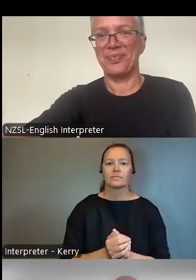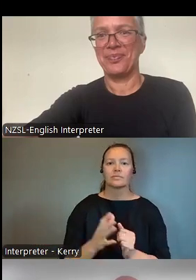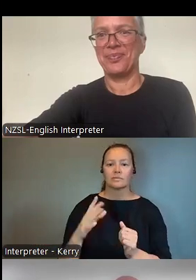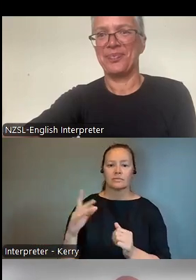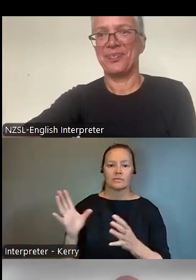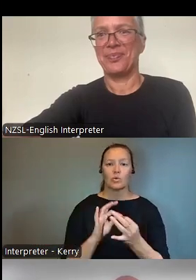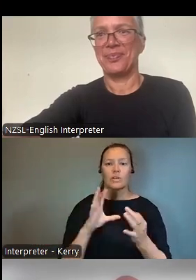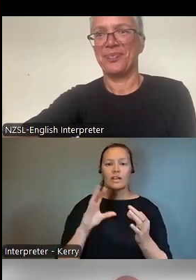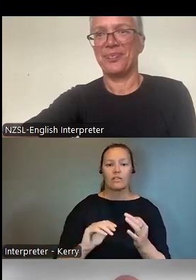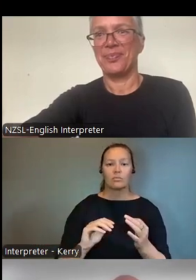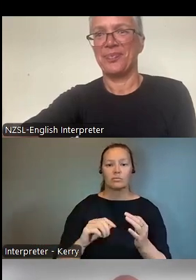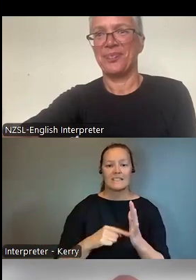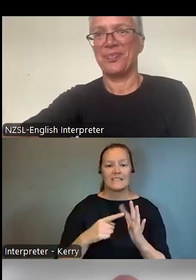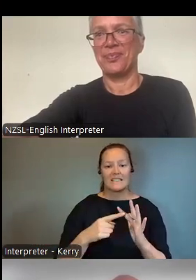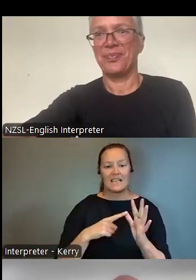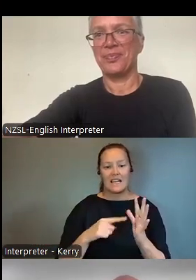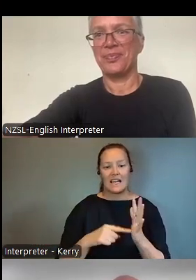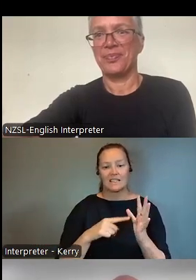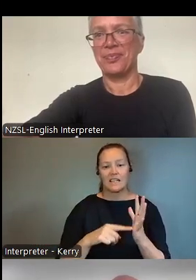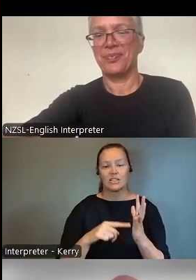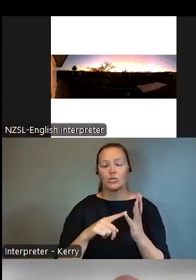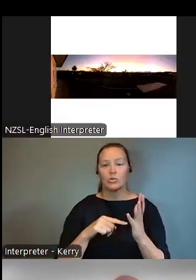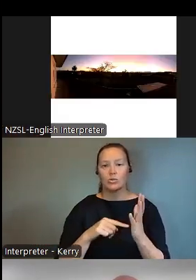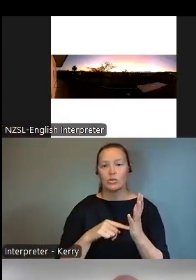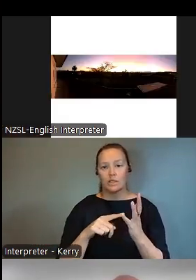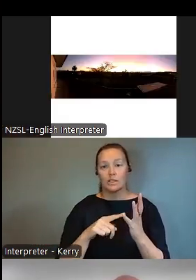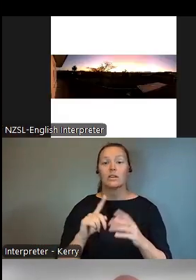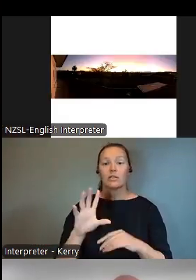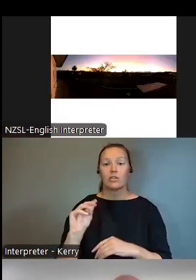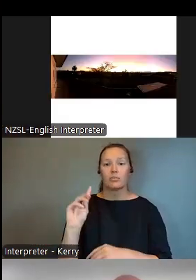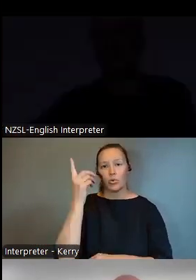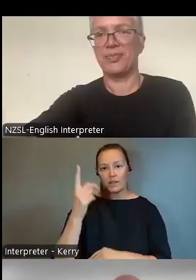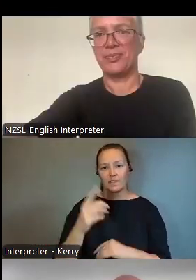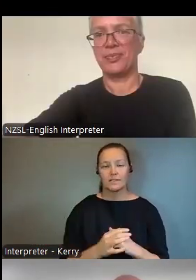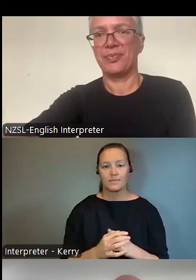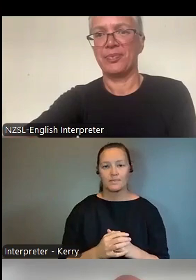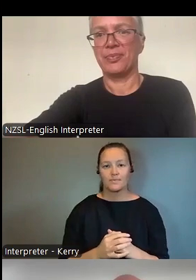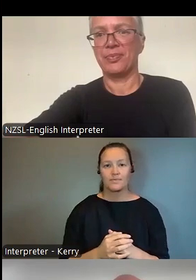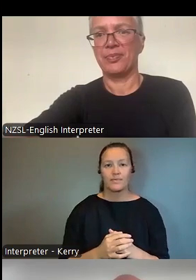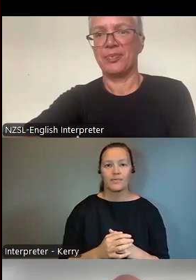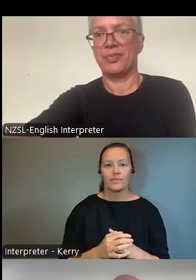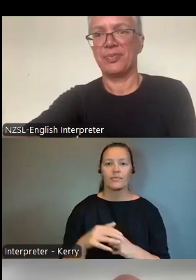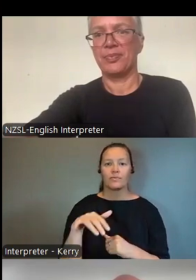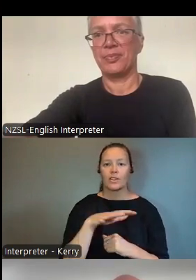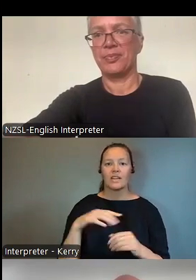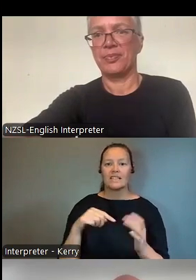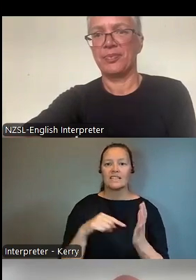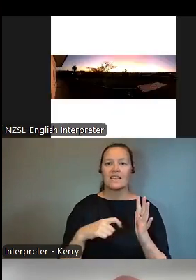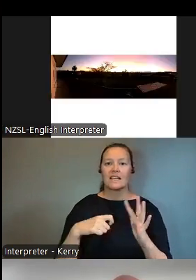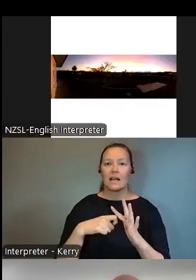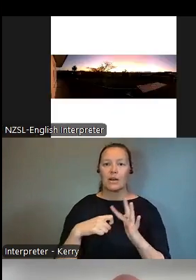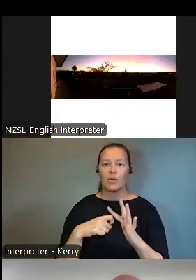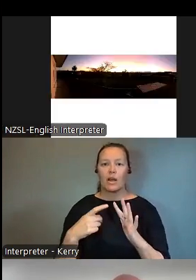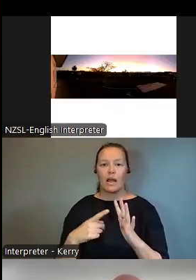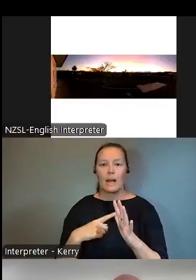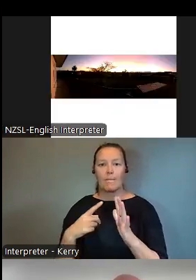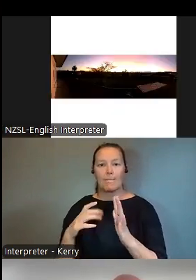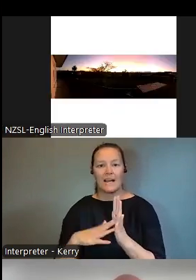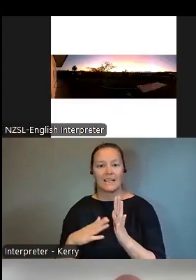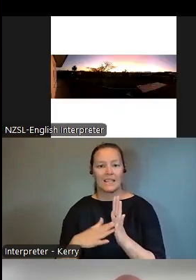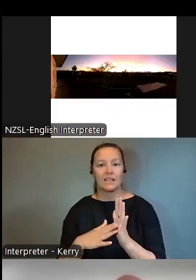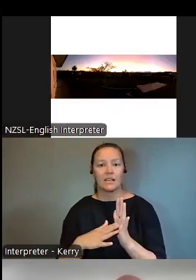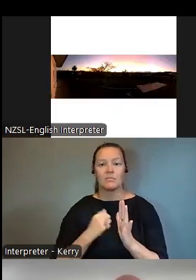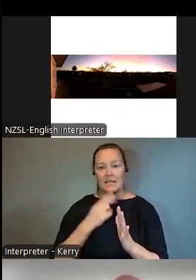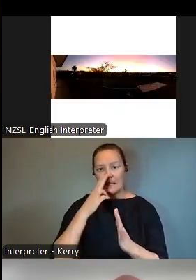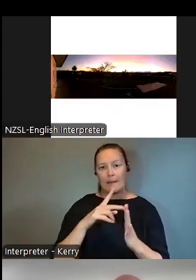and Waitakere, Tamaki Makaurau. The rohi of Te Kawerau Maki, ko Mark Osborne tōku